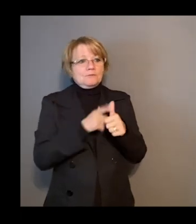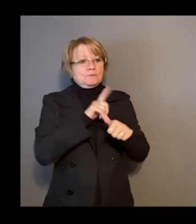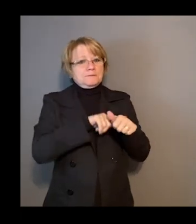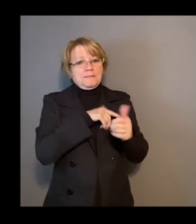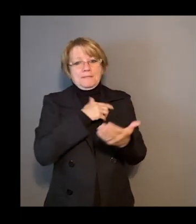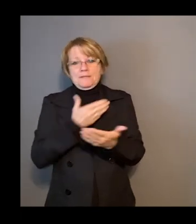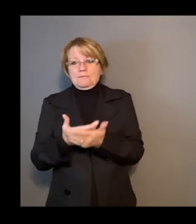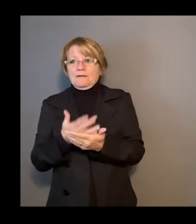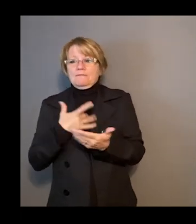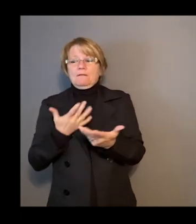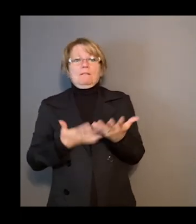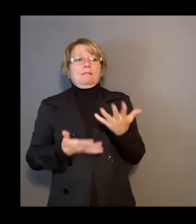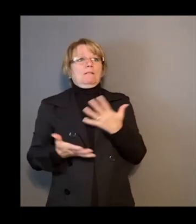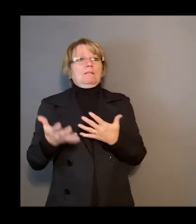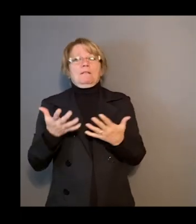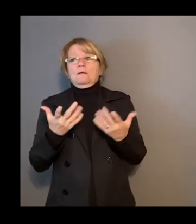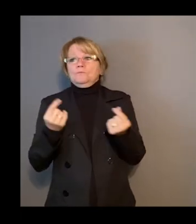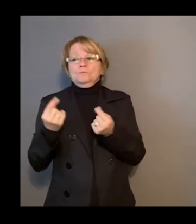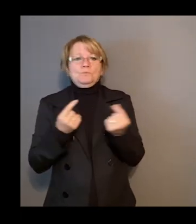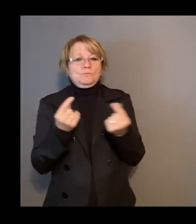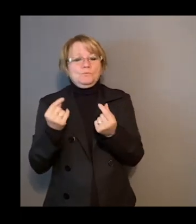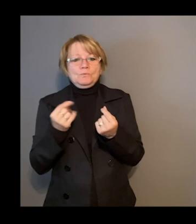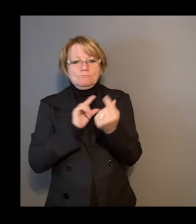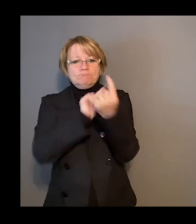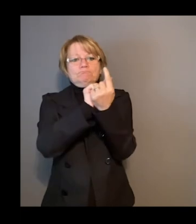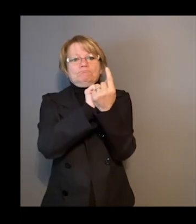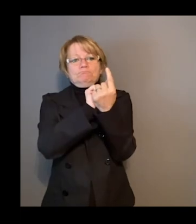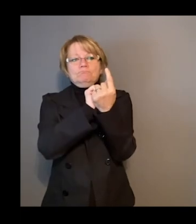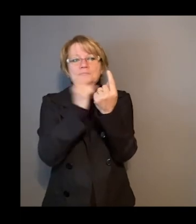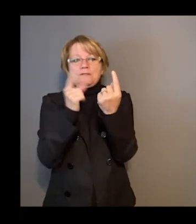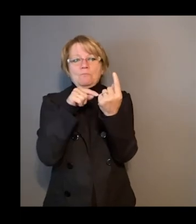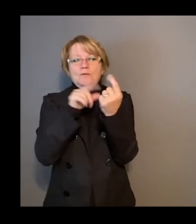what. I think that's like one of the most important things.